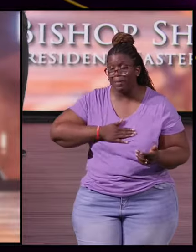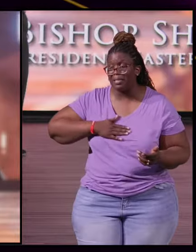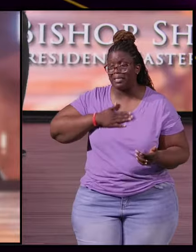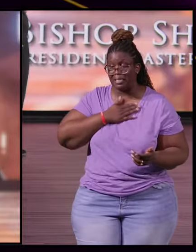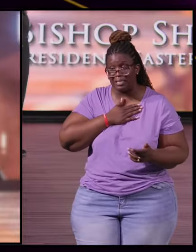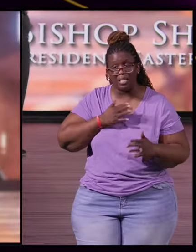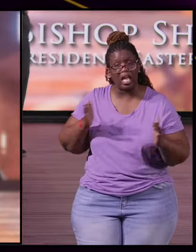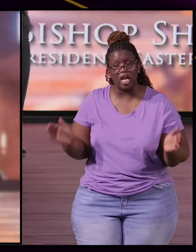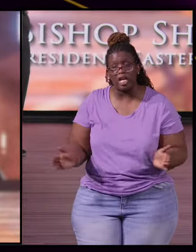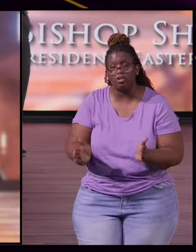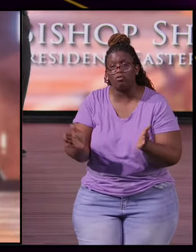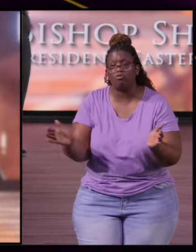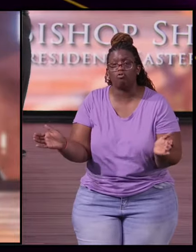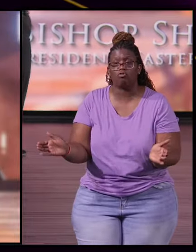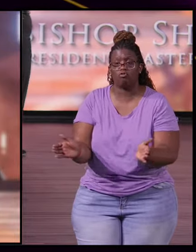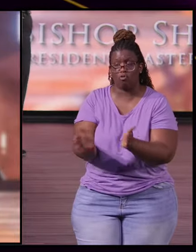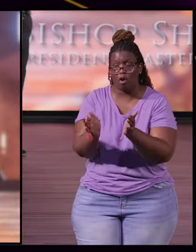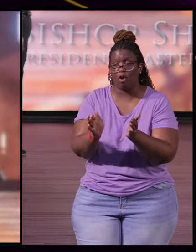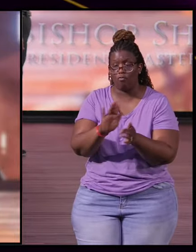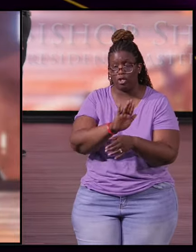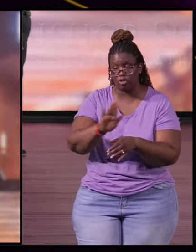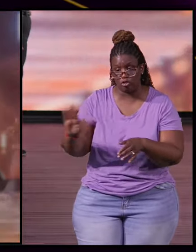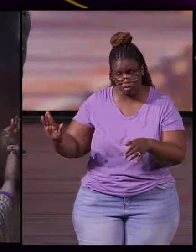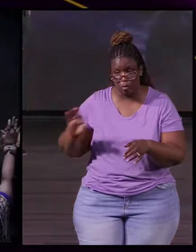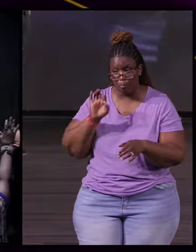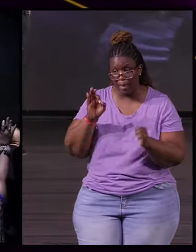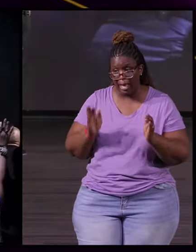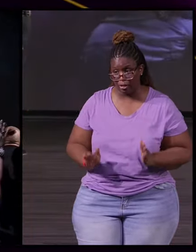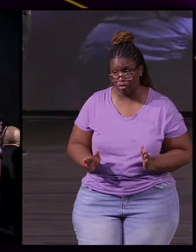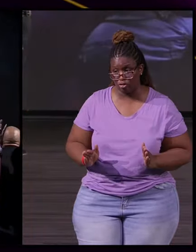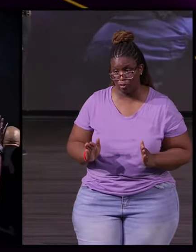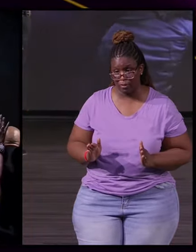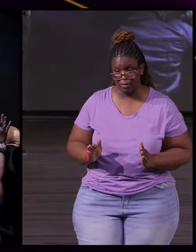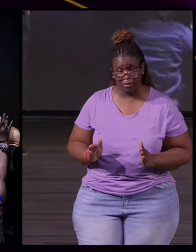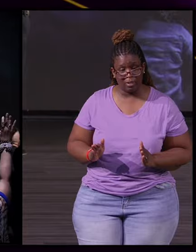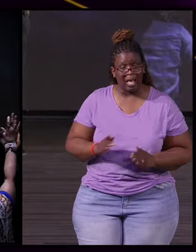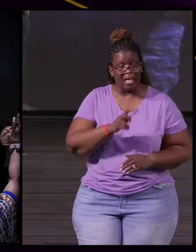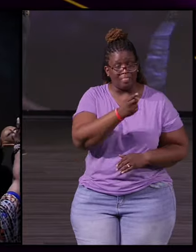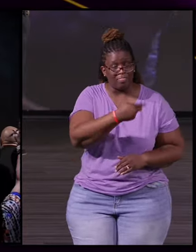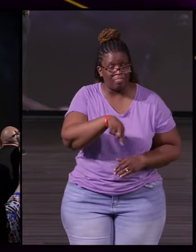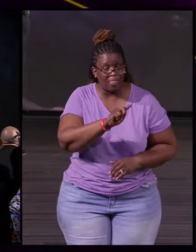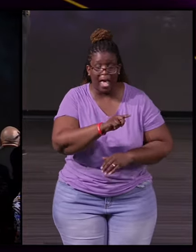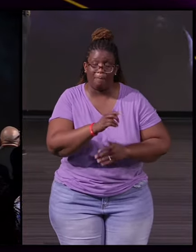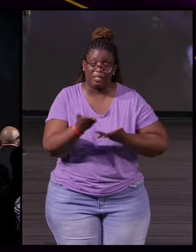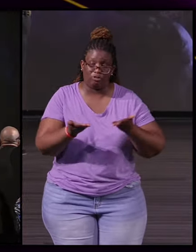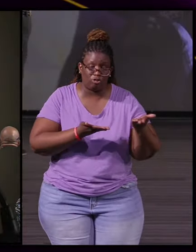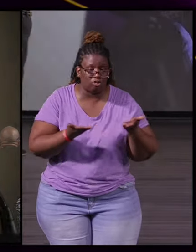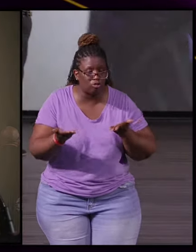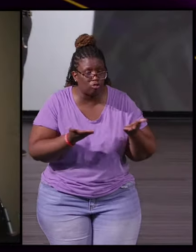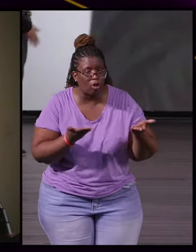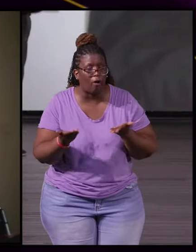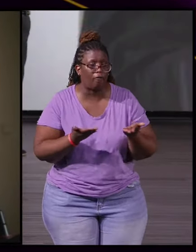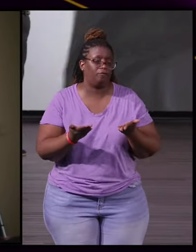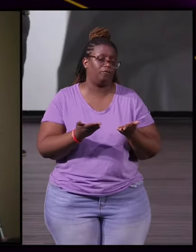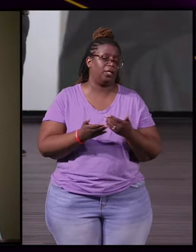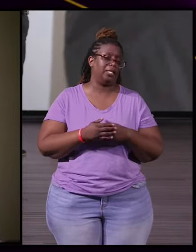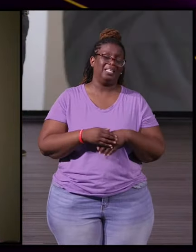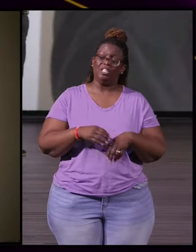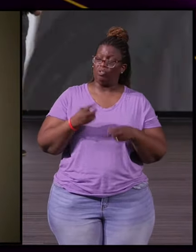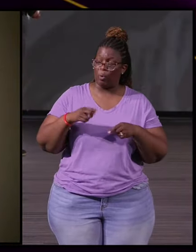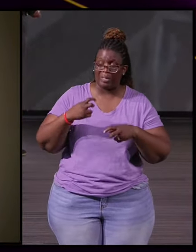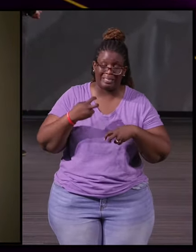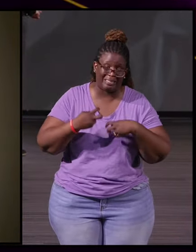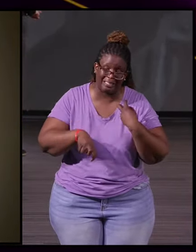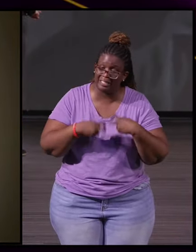and encouraging and lifting of your local pastor. They have been in the trenches, had to pastor through some difficult and